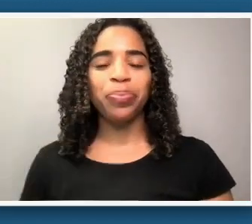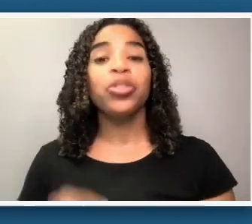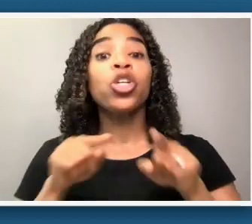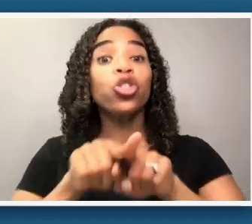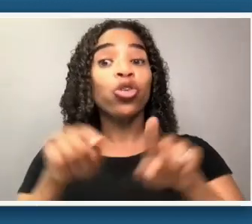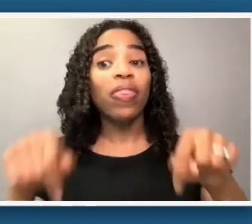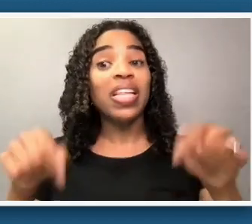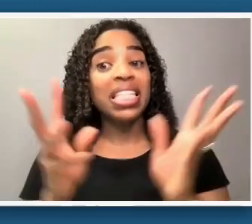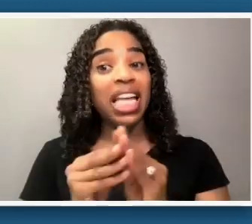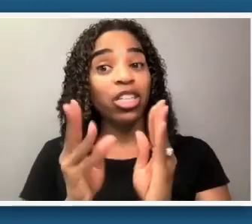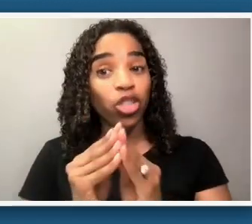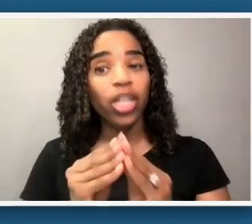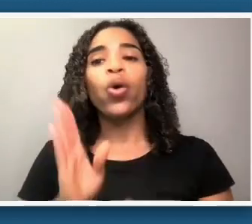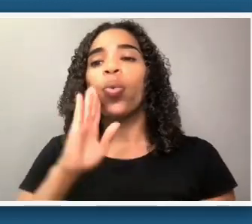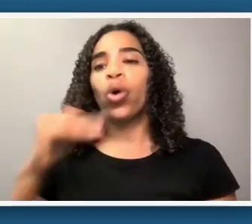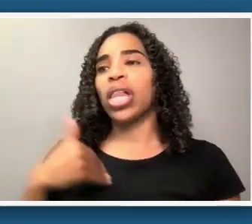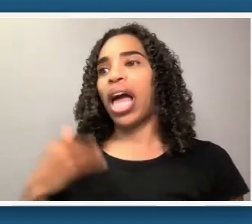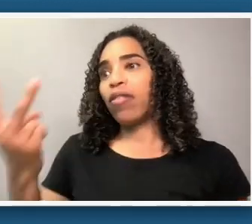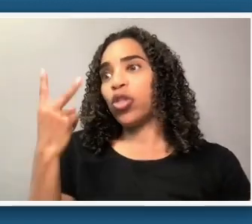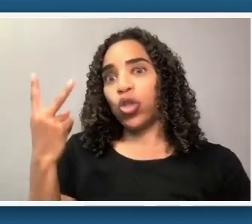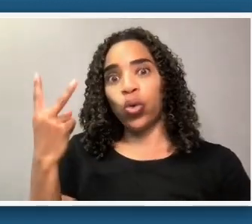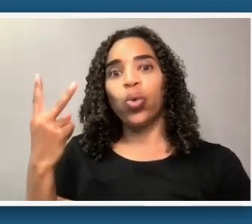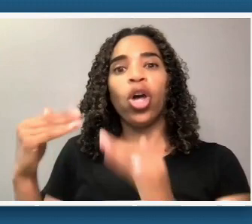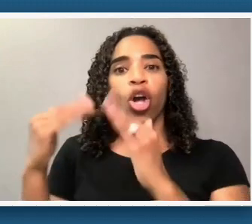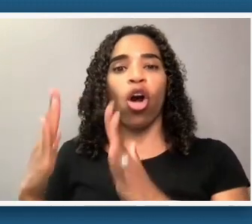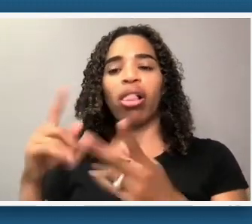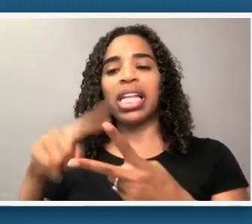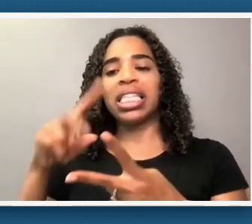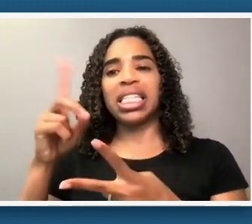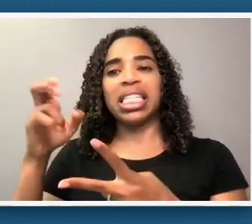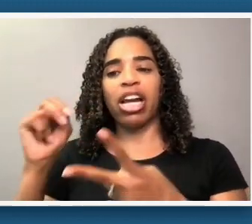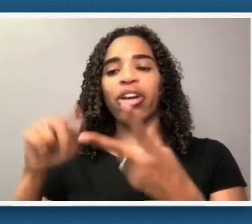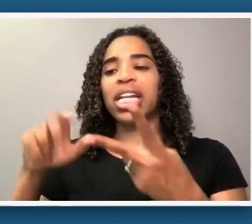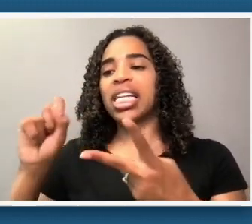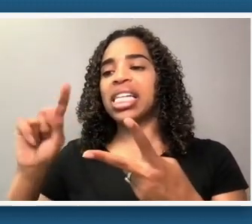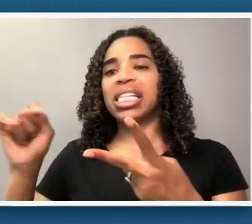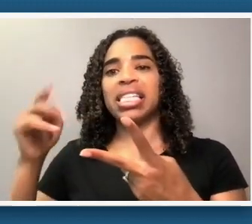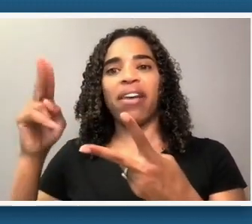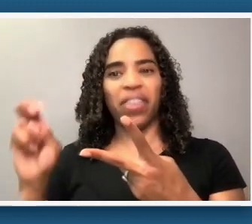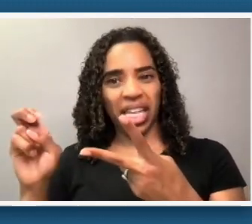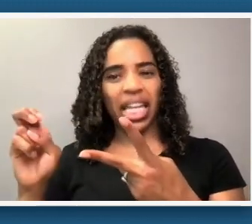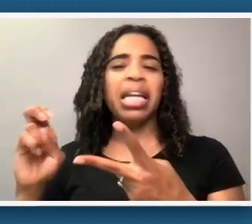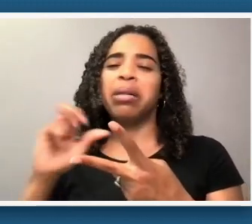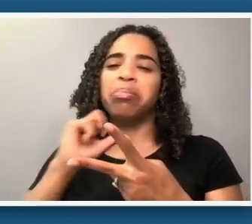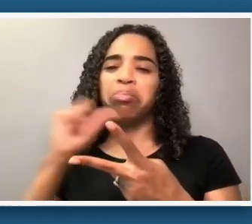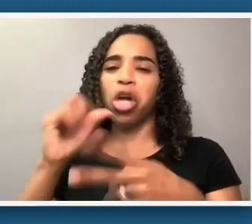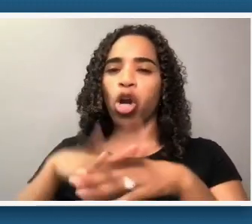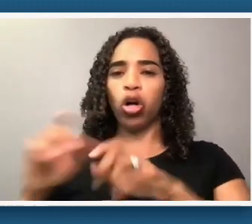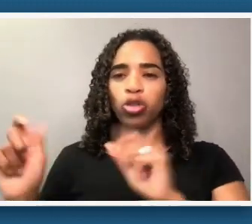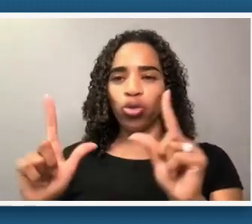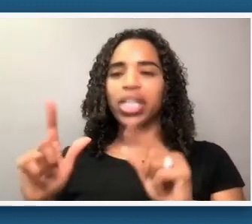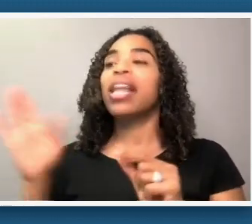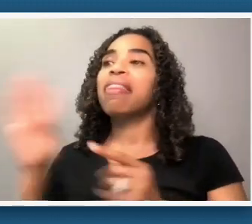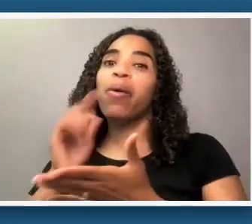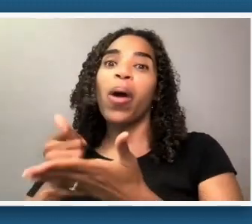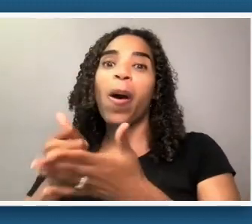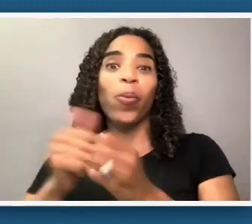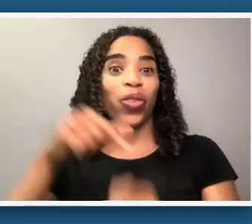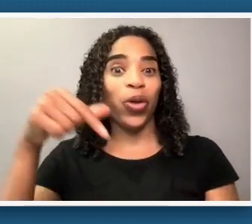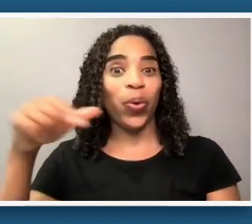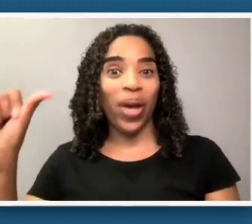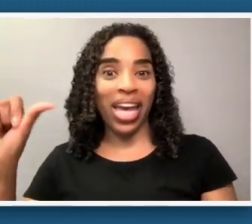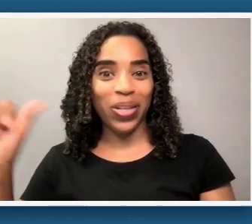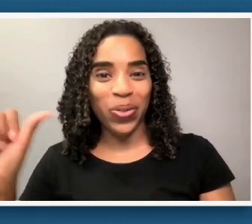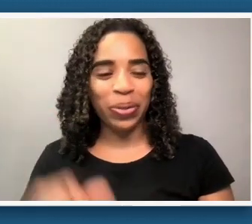to be joined off screen by two of my colleagues, Darren Milligan and Stephanie Greenhut. They're going to be helping us out in the Q&A. We